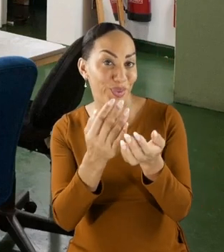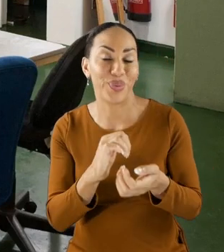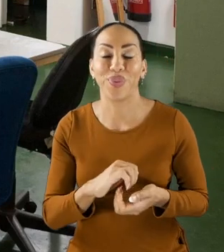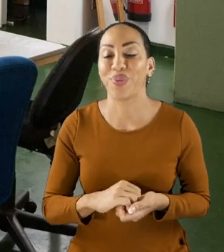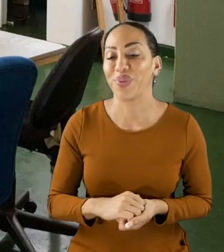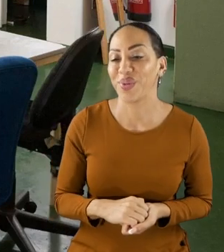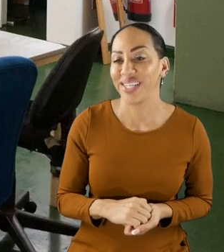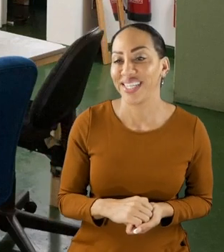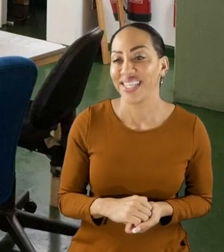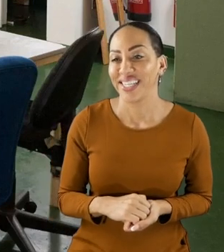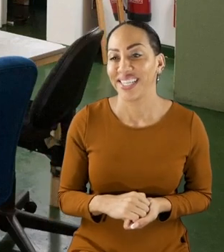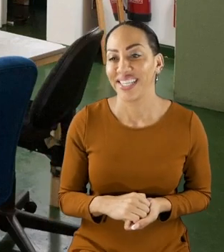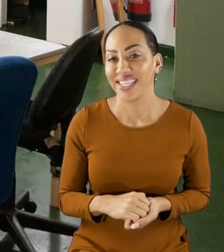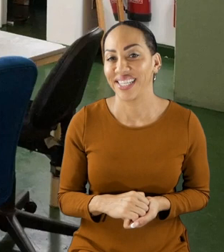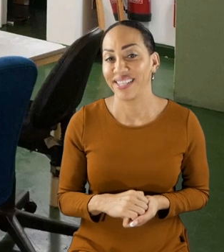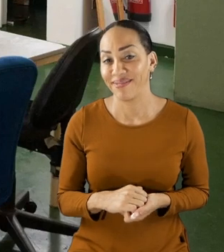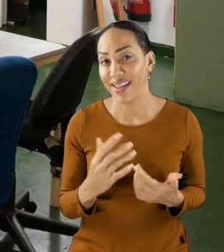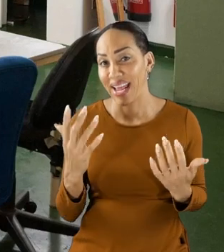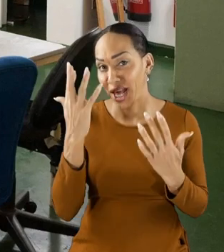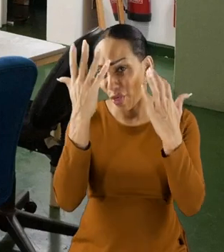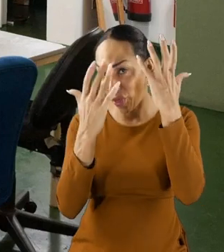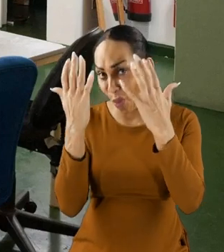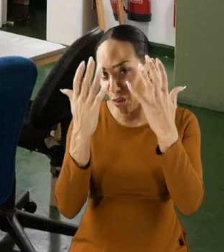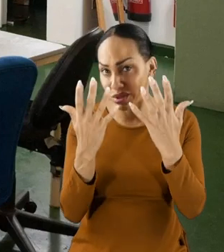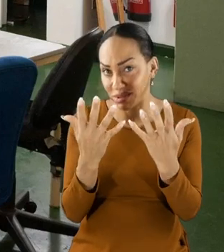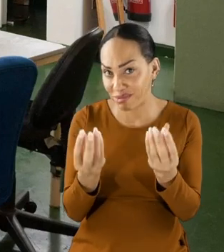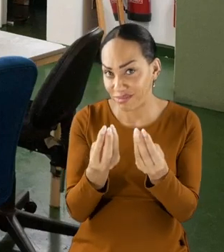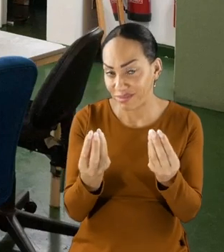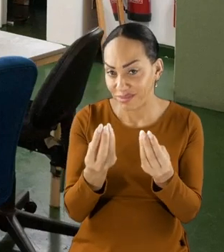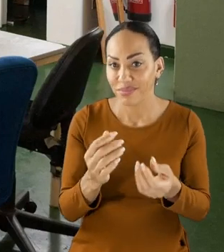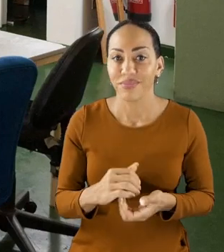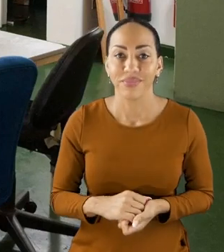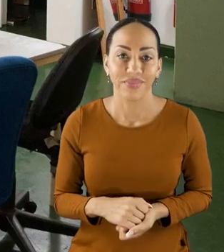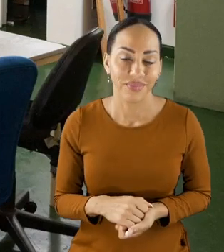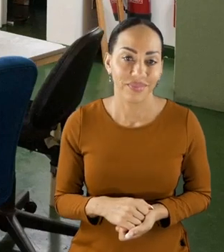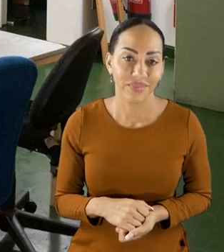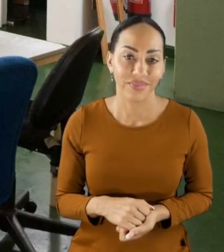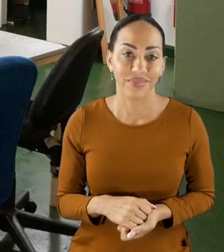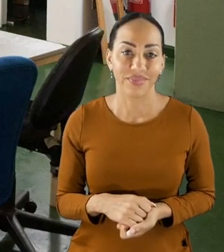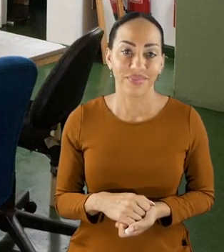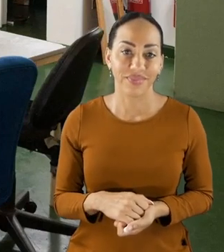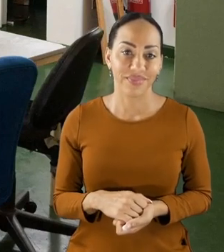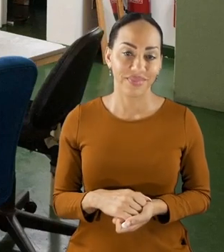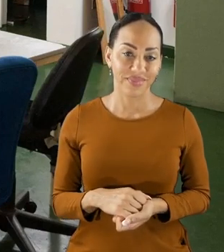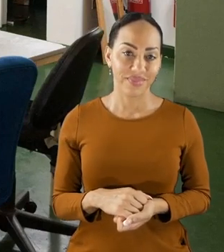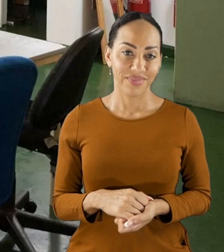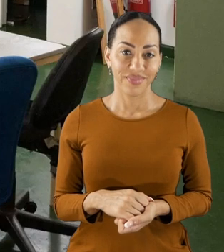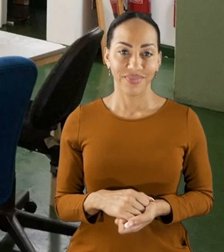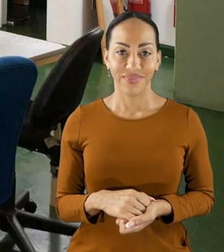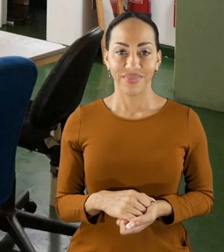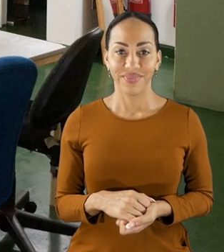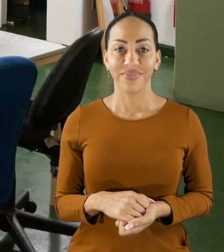really, to Jamie, I was going to really put it to you, really. That's that. I'm wondering if there's any thoughts on some of those sorts of things.